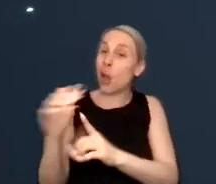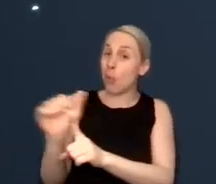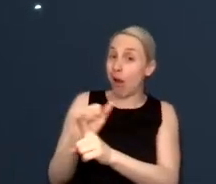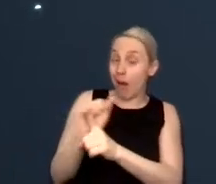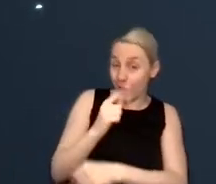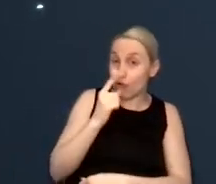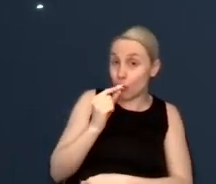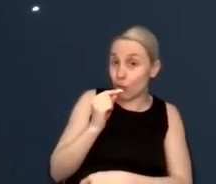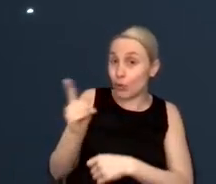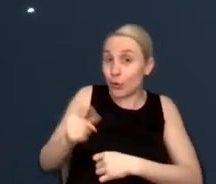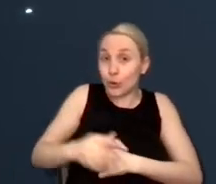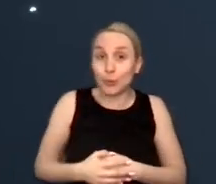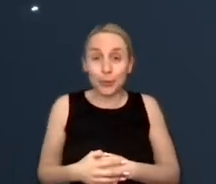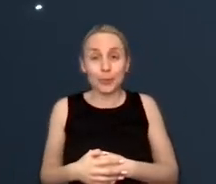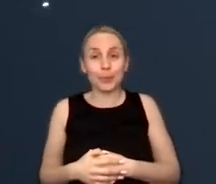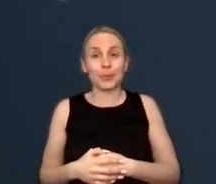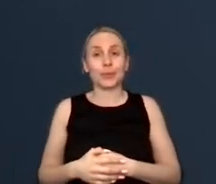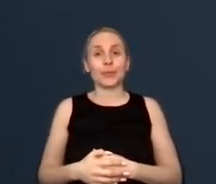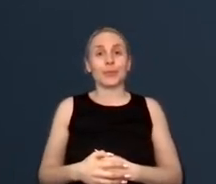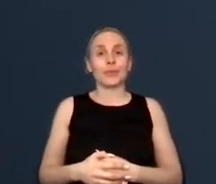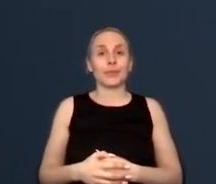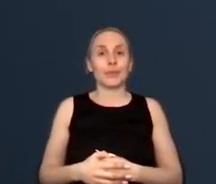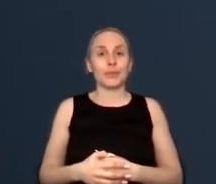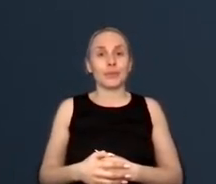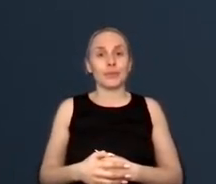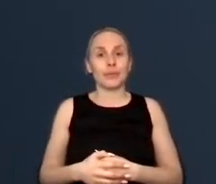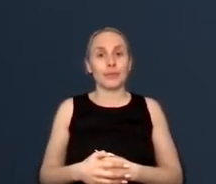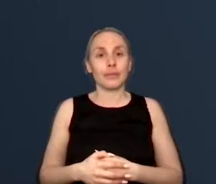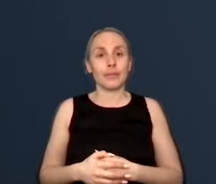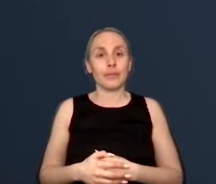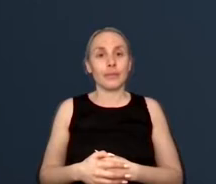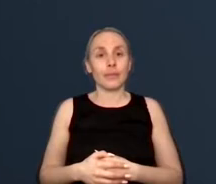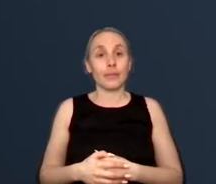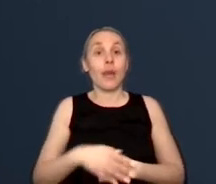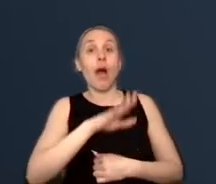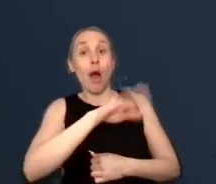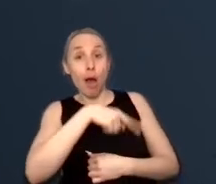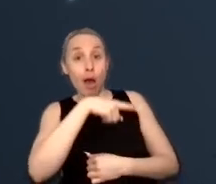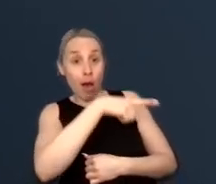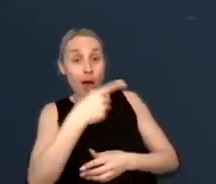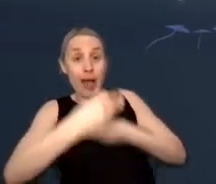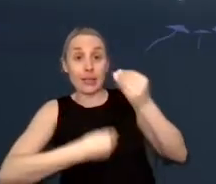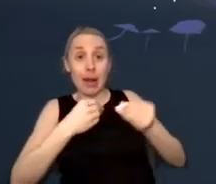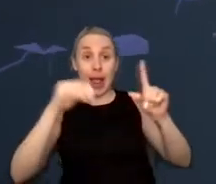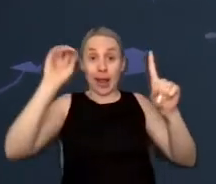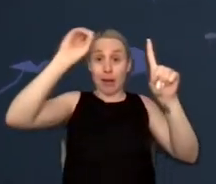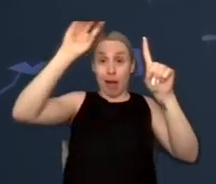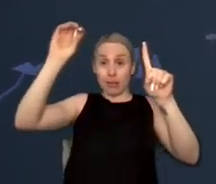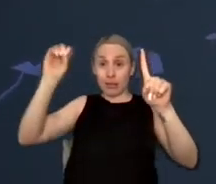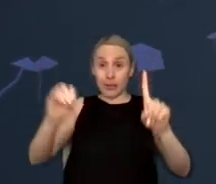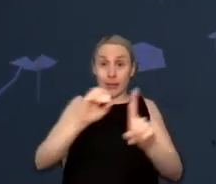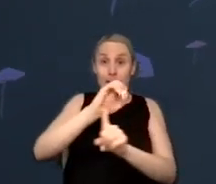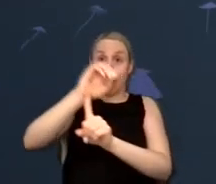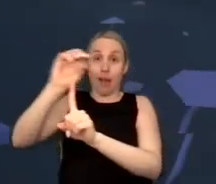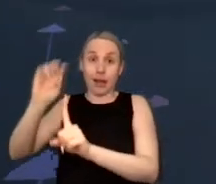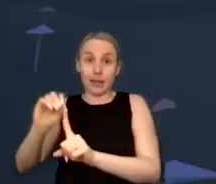not. Oh, and for what it's worth, I guess we might as well explain. Those are the places we've been. Each of those dots on the map